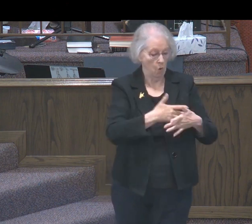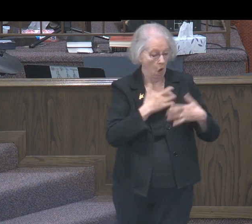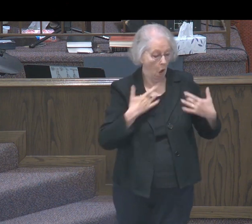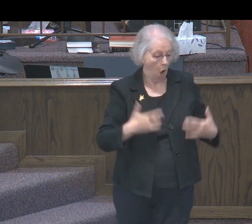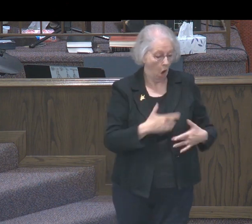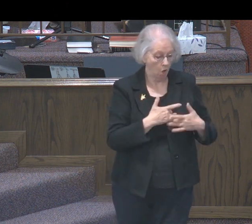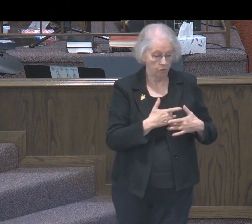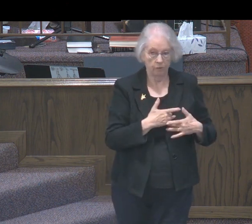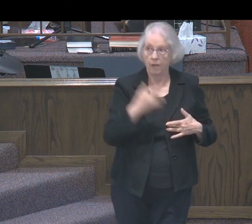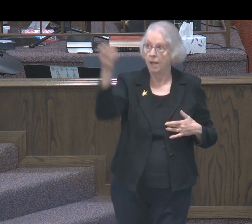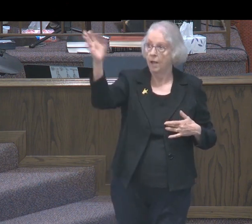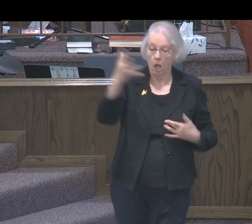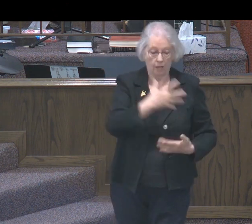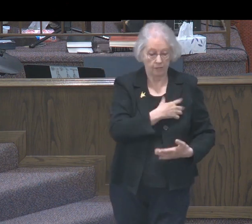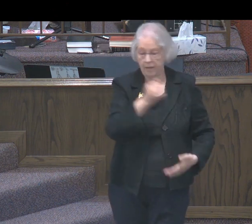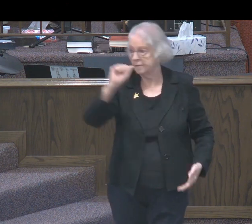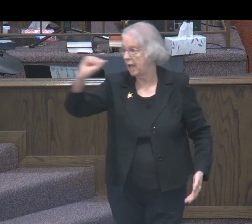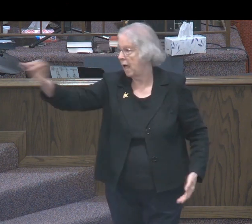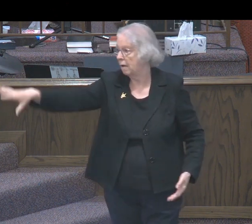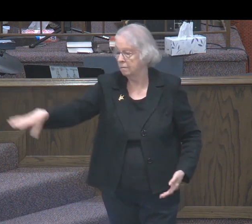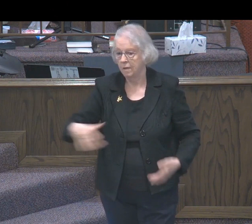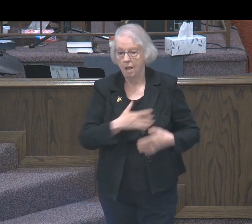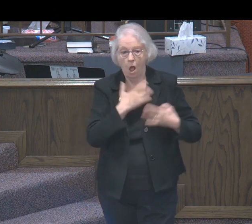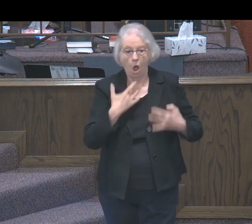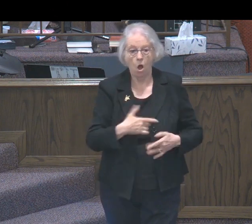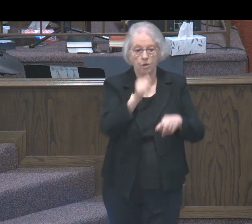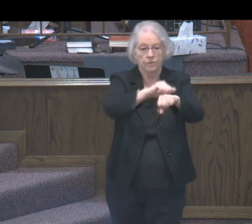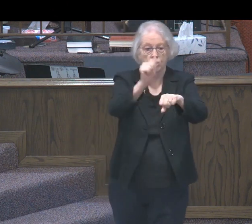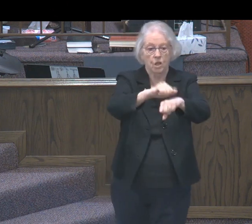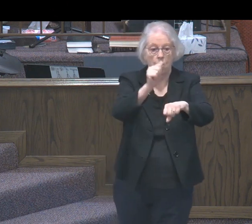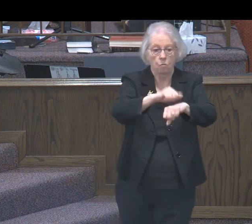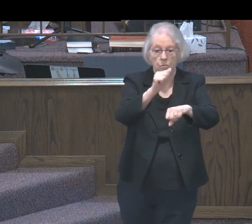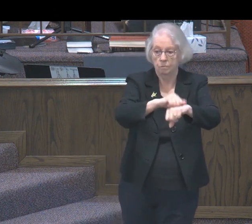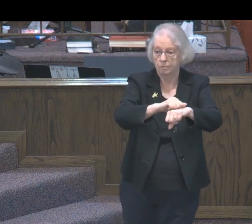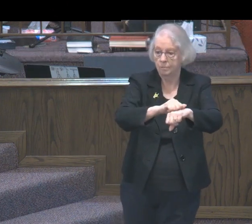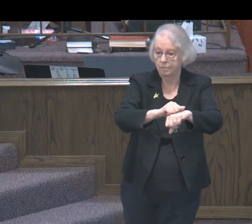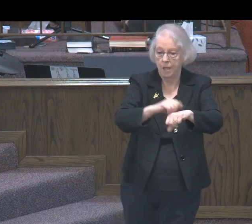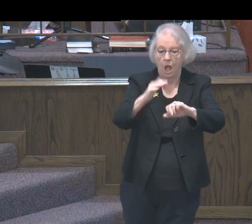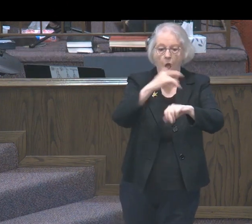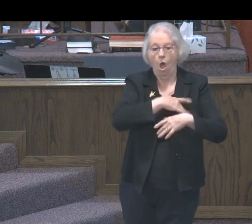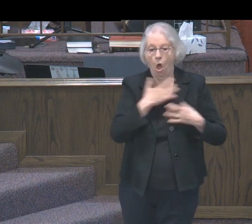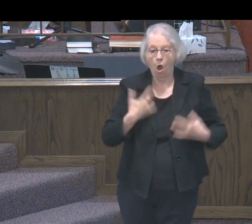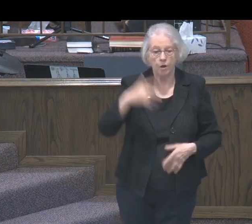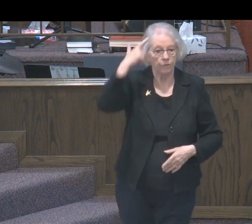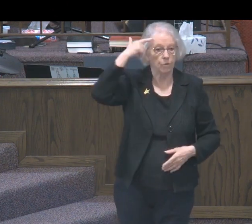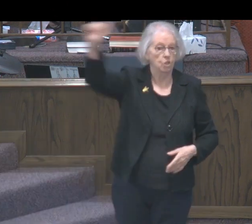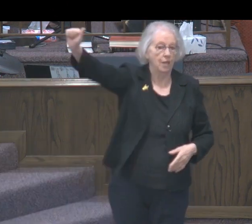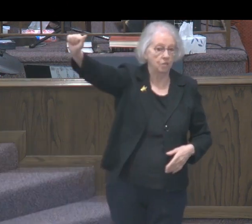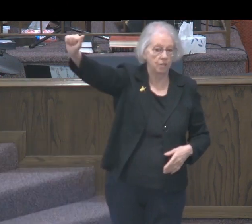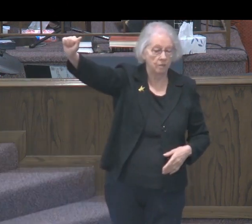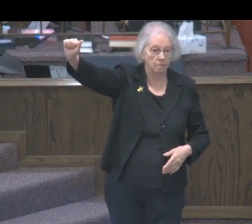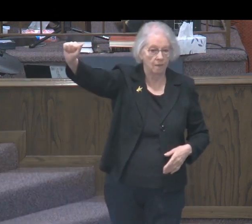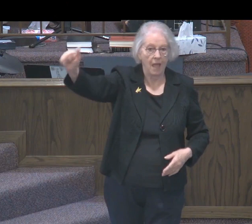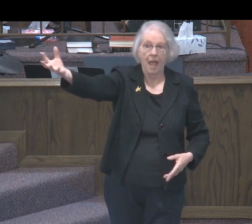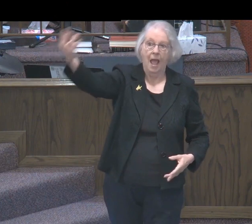heart of flesh. The only way we can live this life, the only way we can live the essence of the law is through a